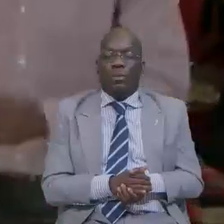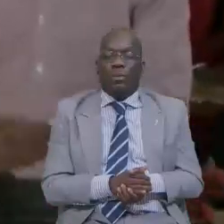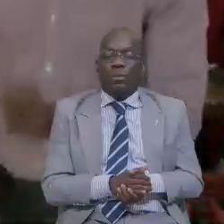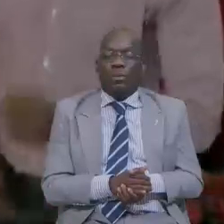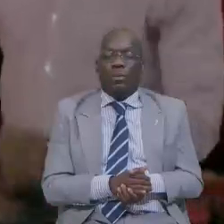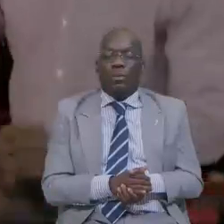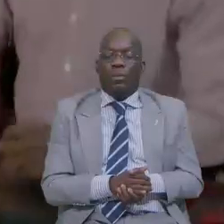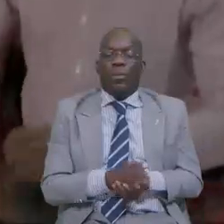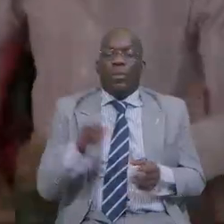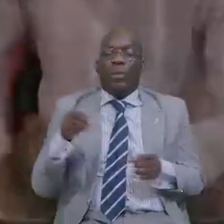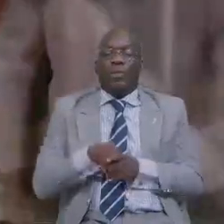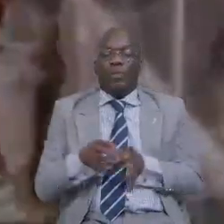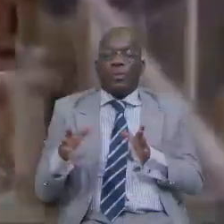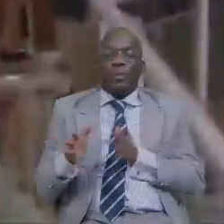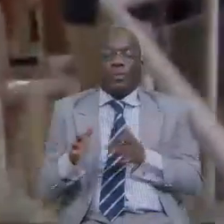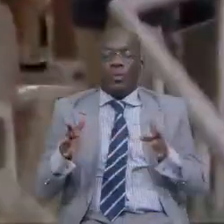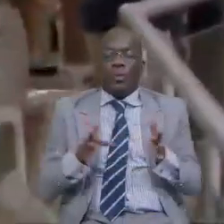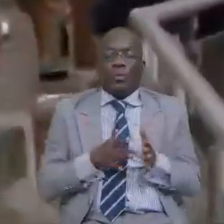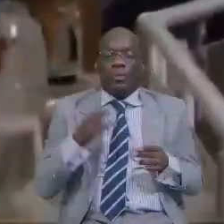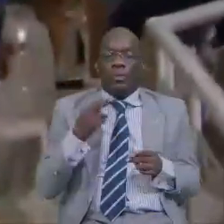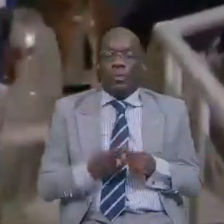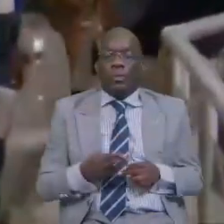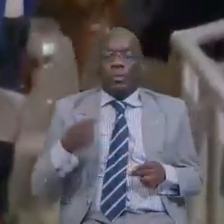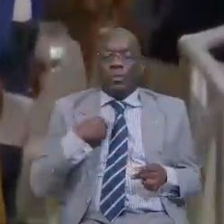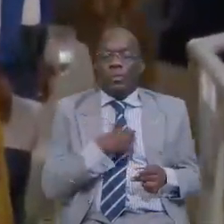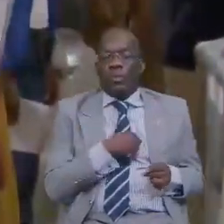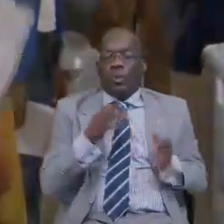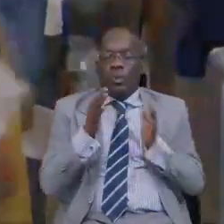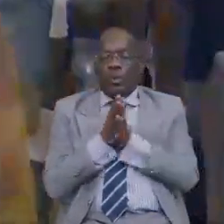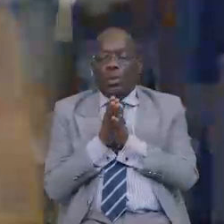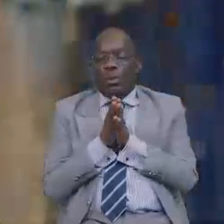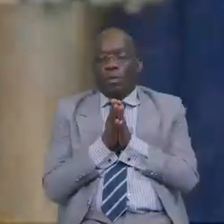In Jesus' name we pray.